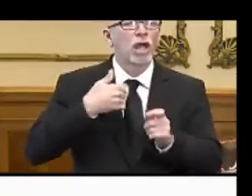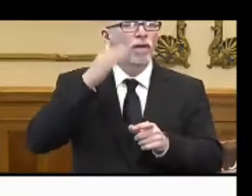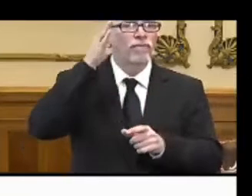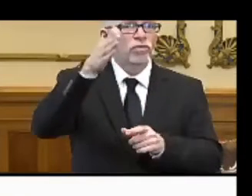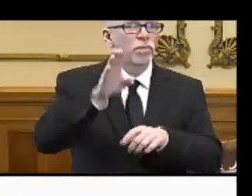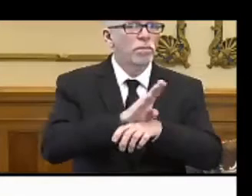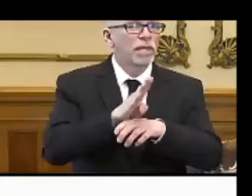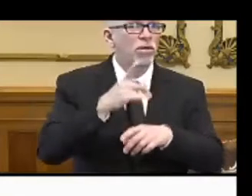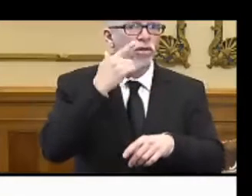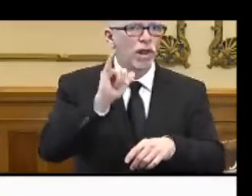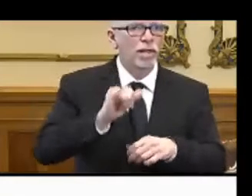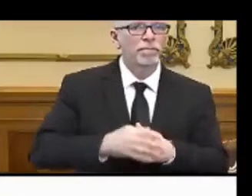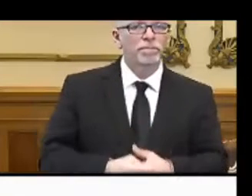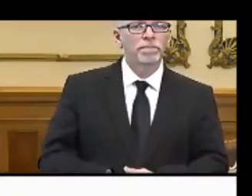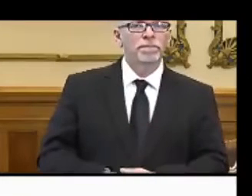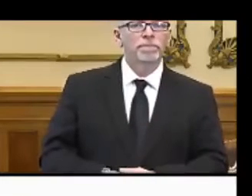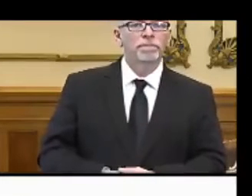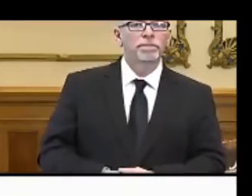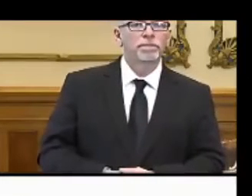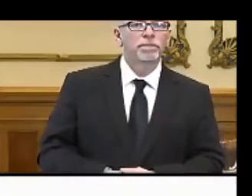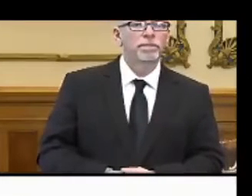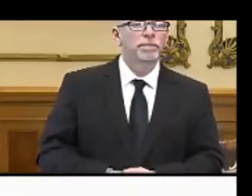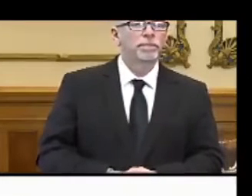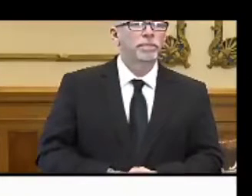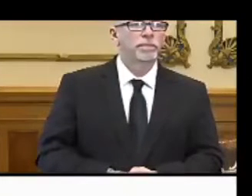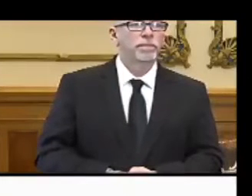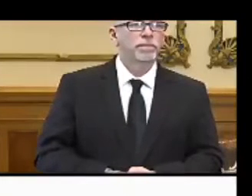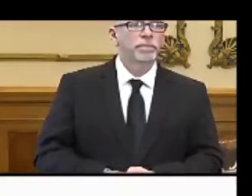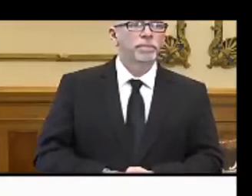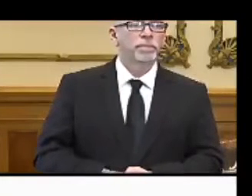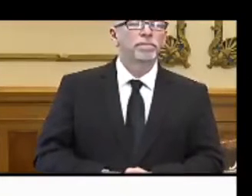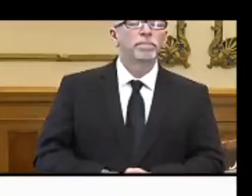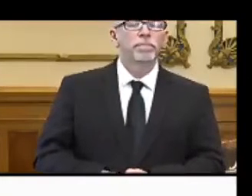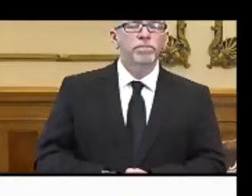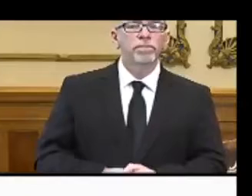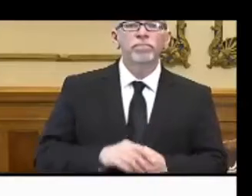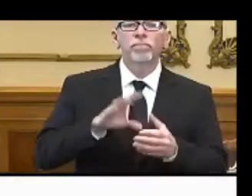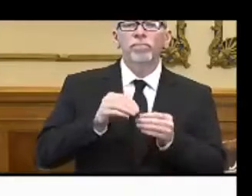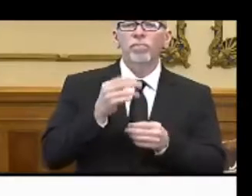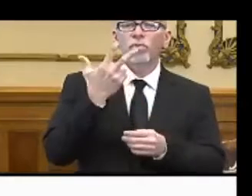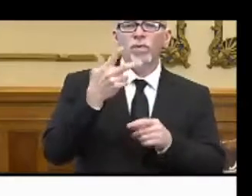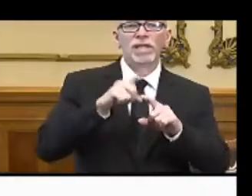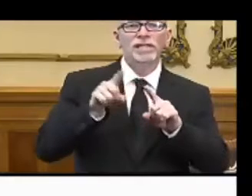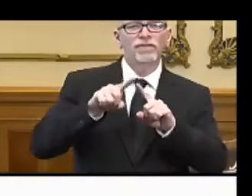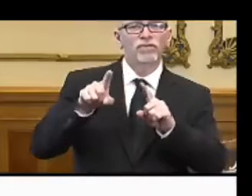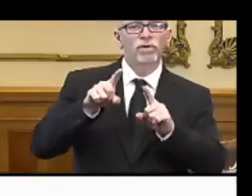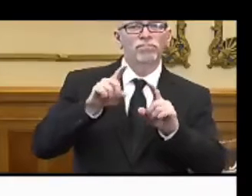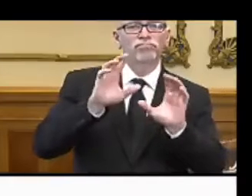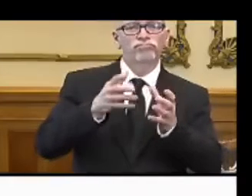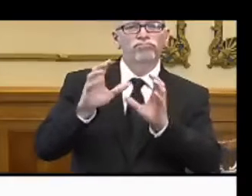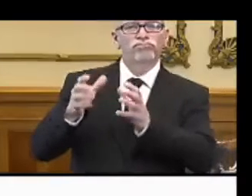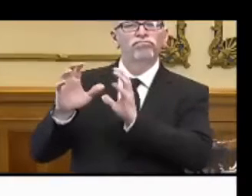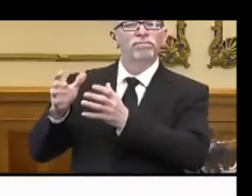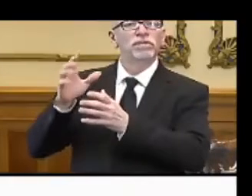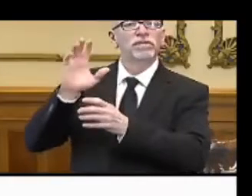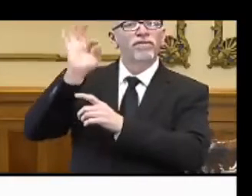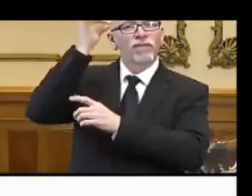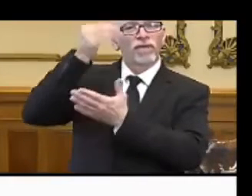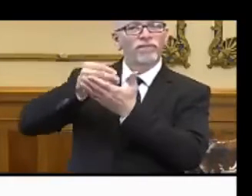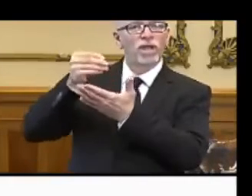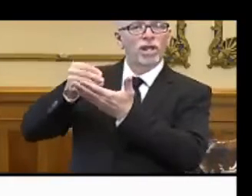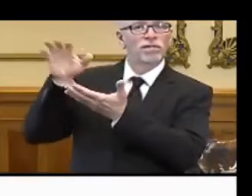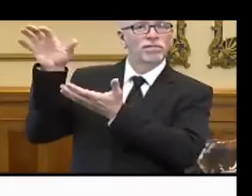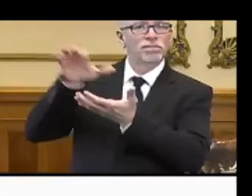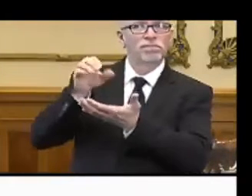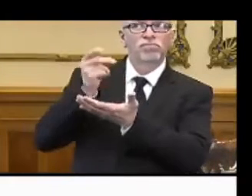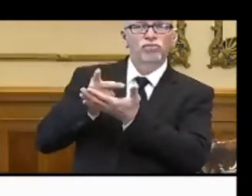future. Excuse me again. There have been 3 packages of COVID-19 funding approved